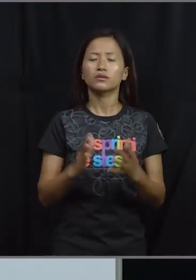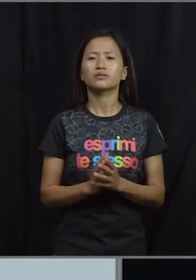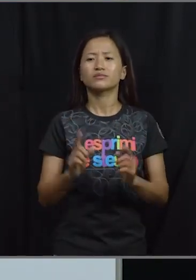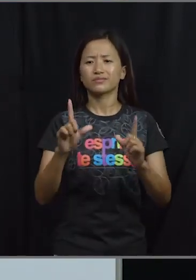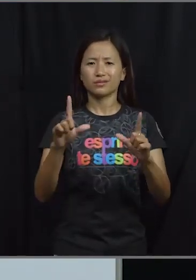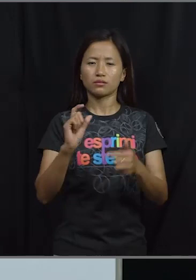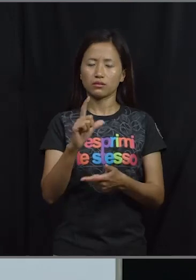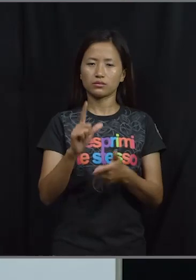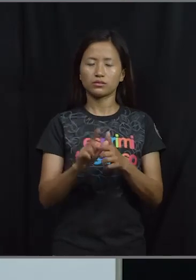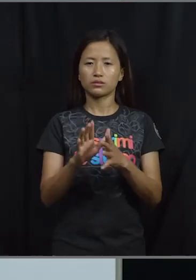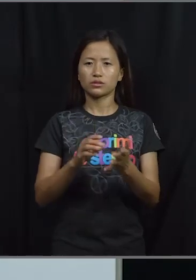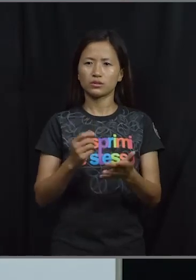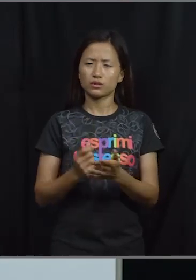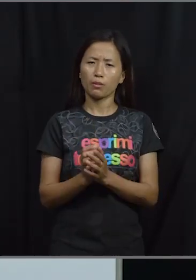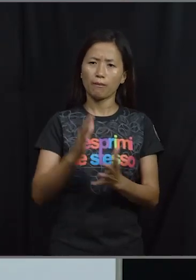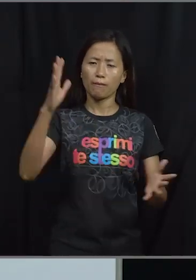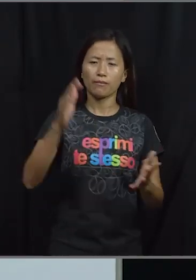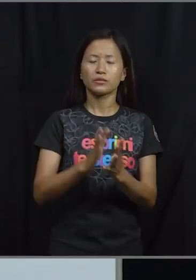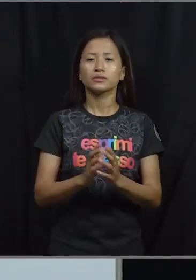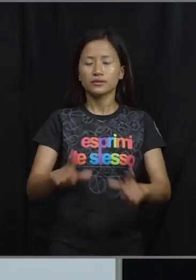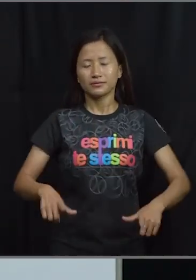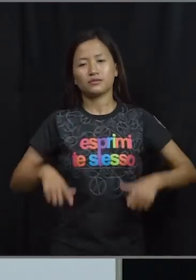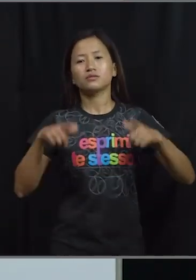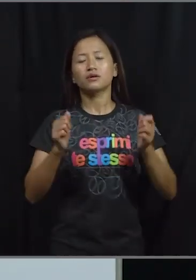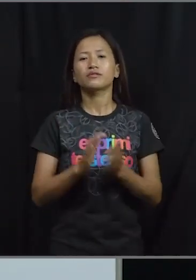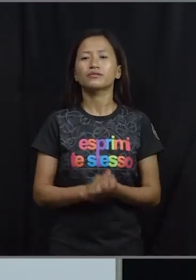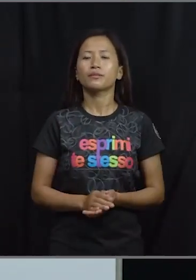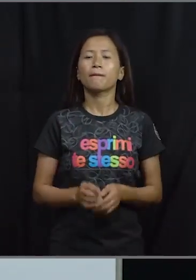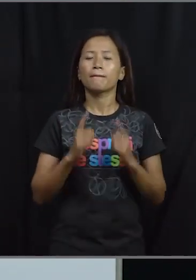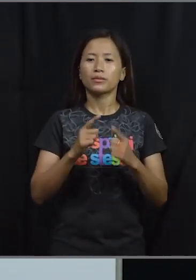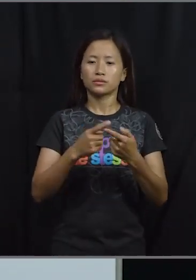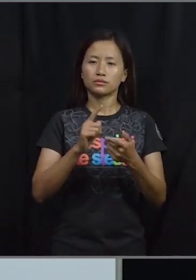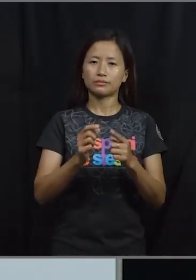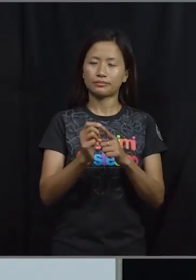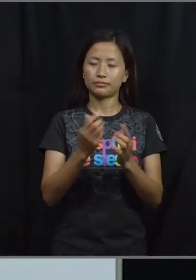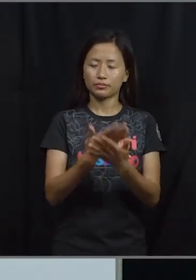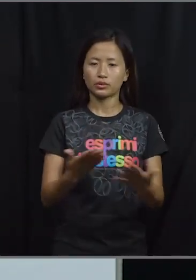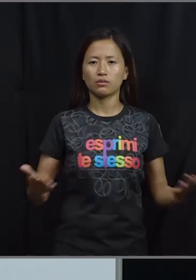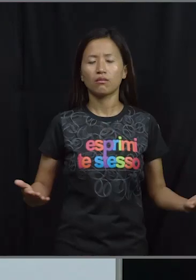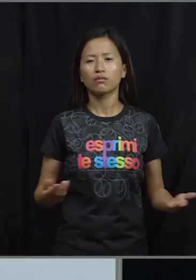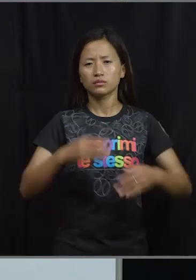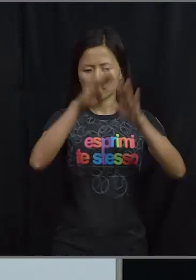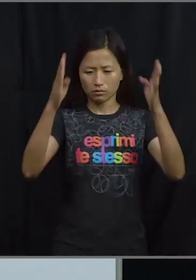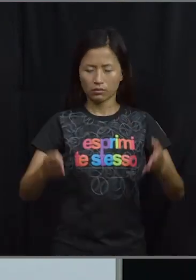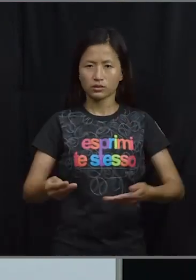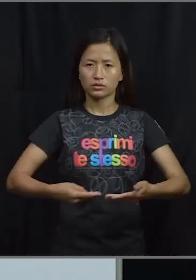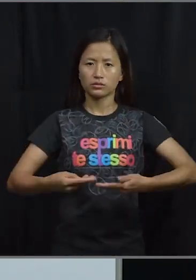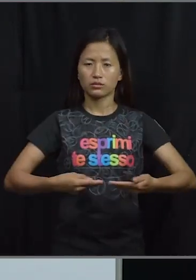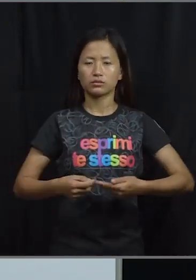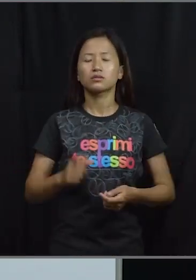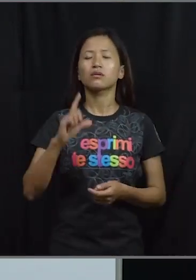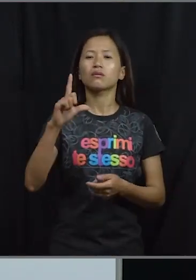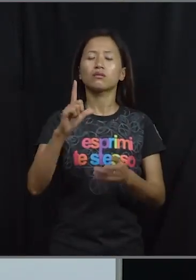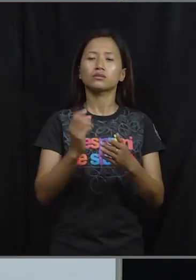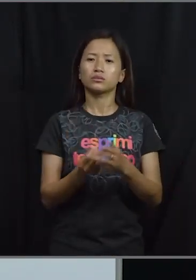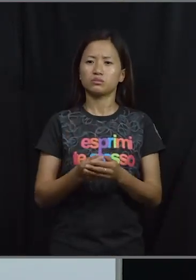luxurious lives. And therefore, their demand for products in the market will also be all of these luxurious